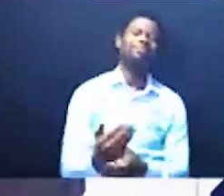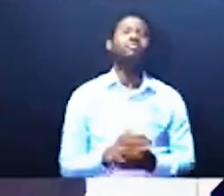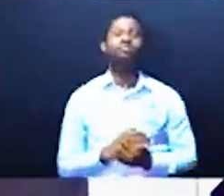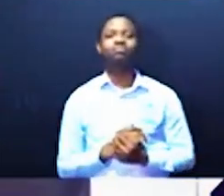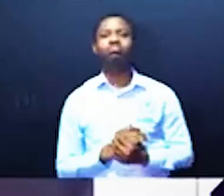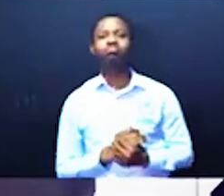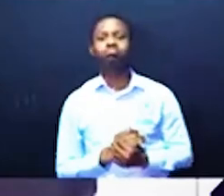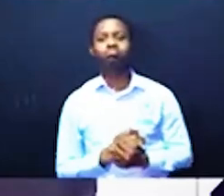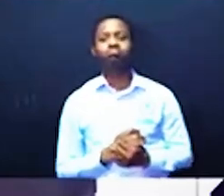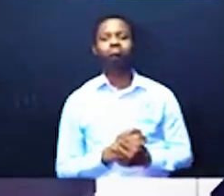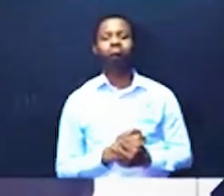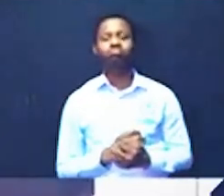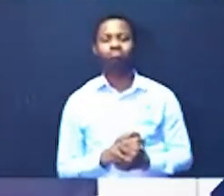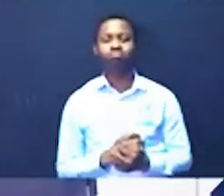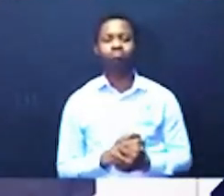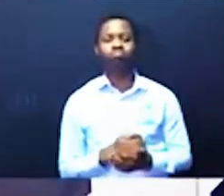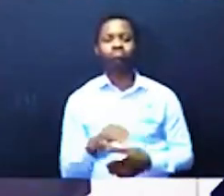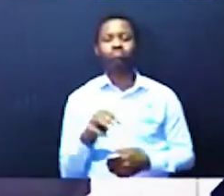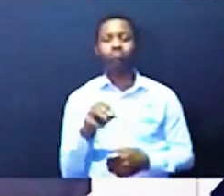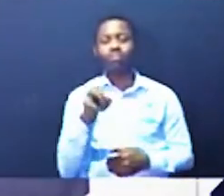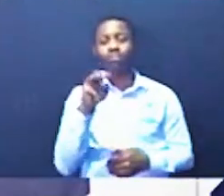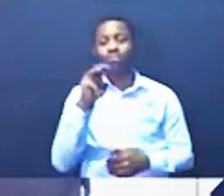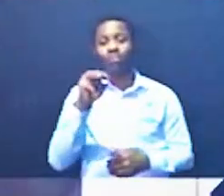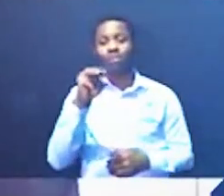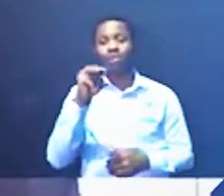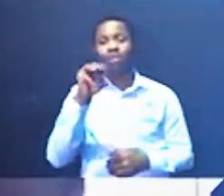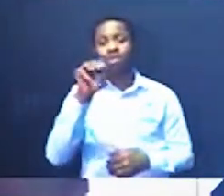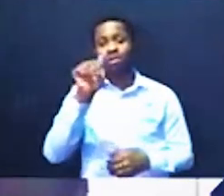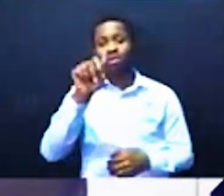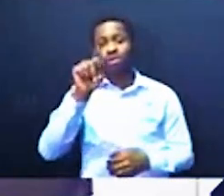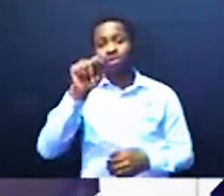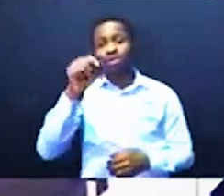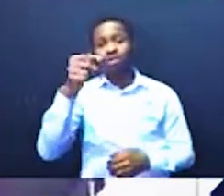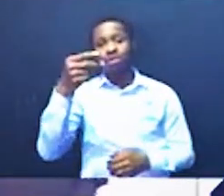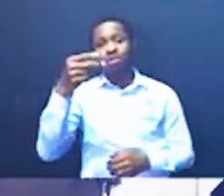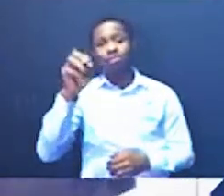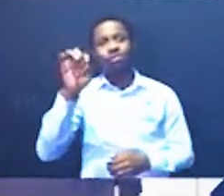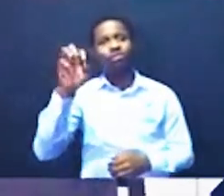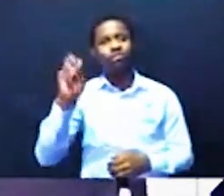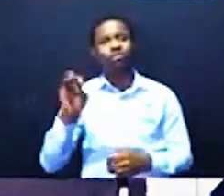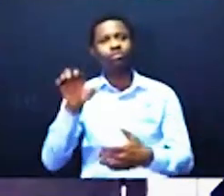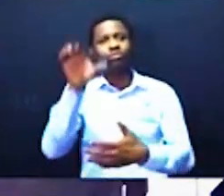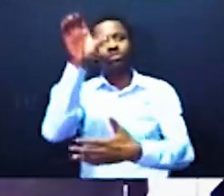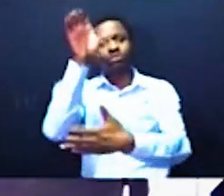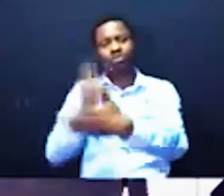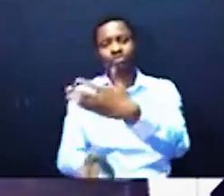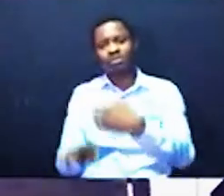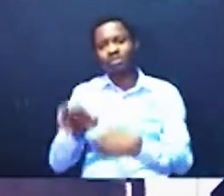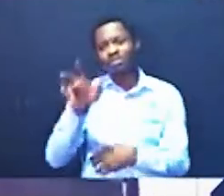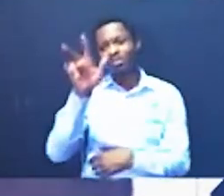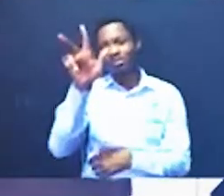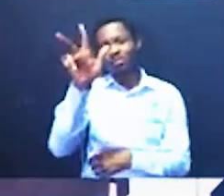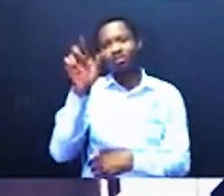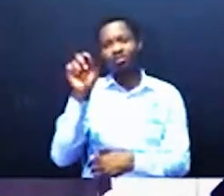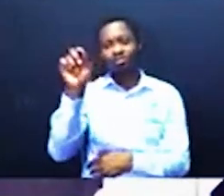Matthew 3, verse 16 and 17. Now, I want you to pay attention to this scripture.